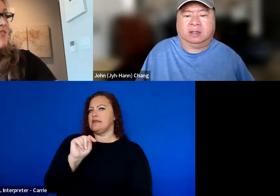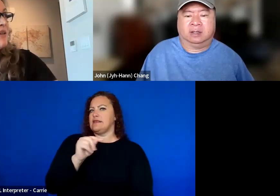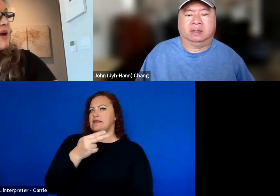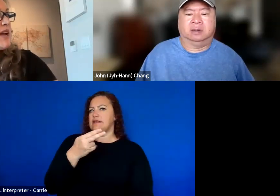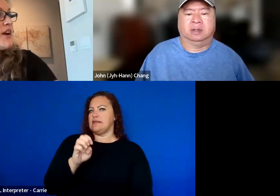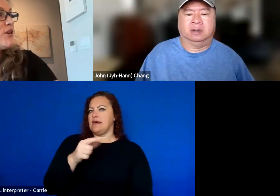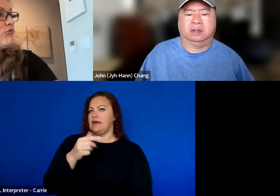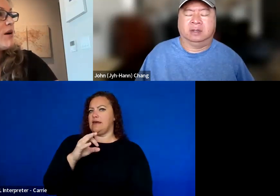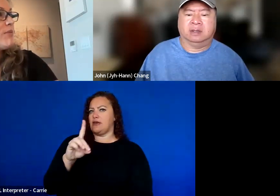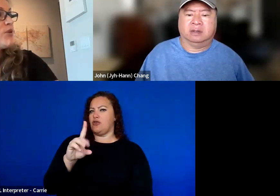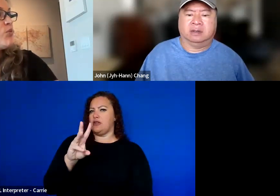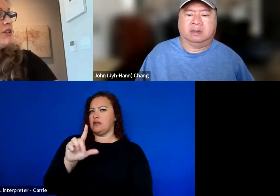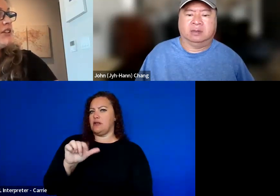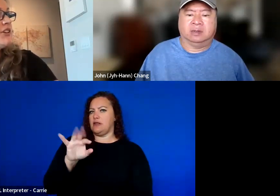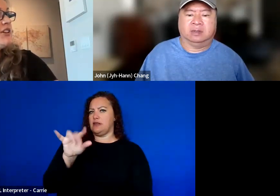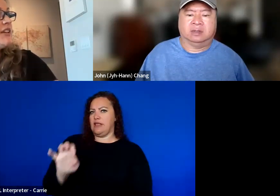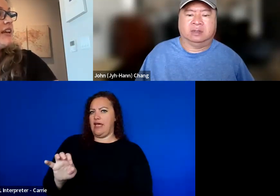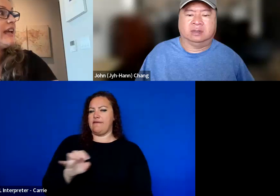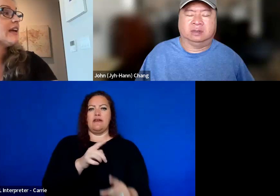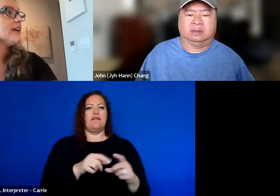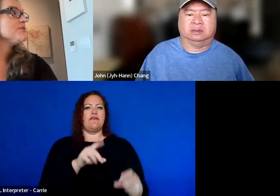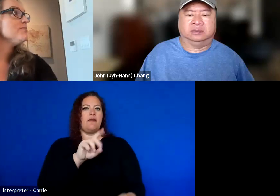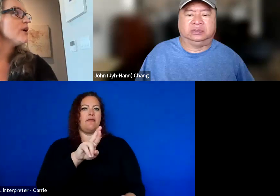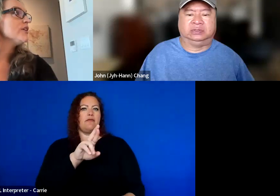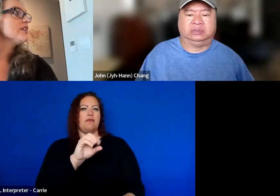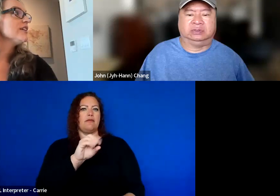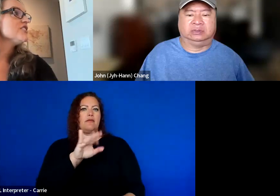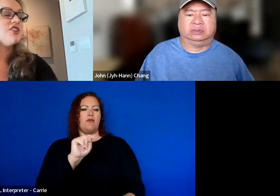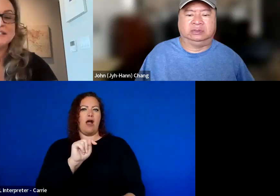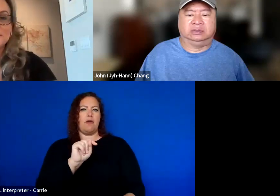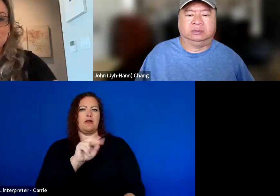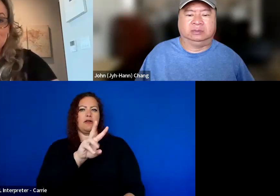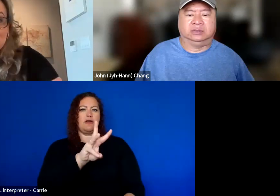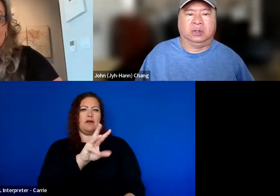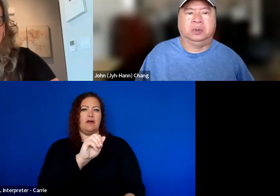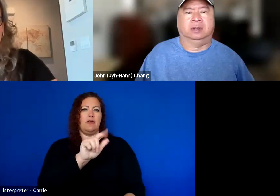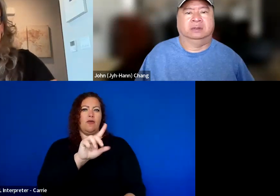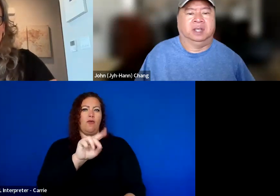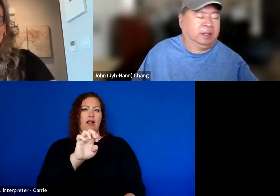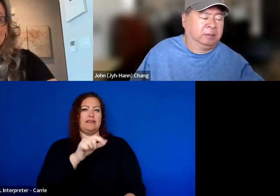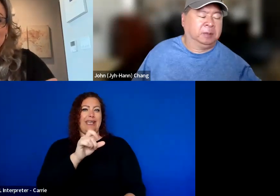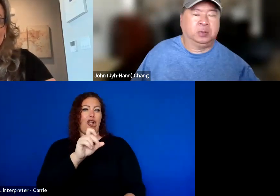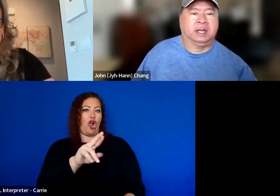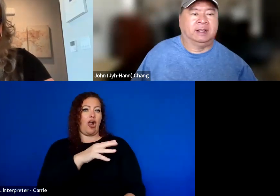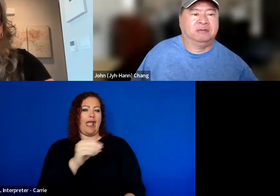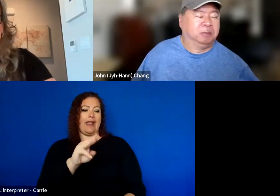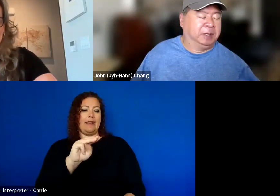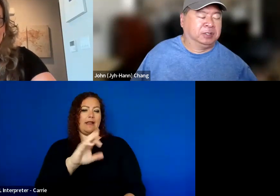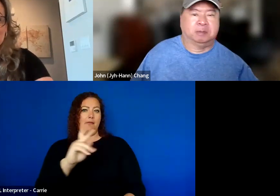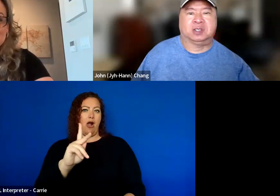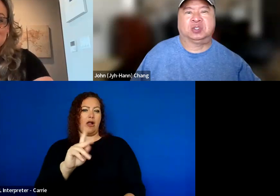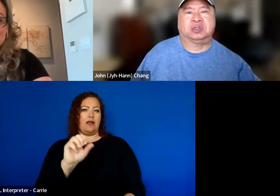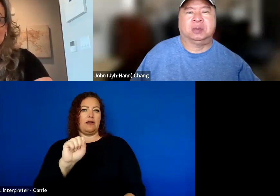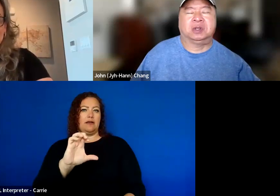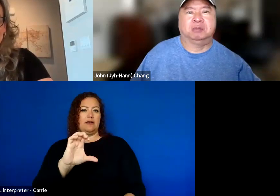Good Life by Robert Waldiger and Mark Schultz. Okay. Maybe we can,